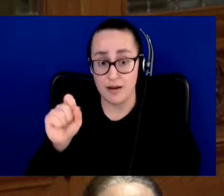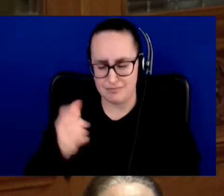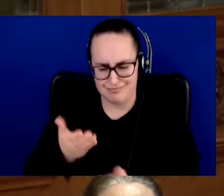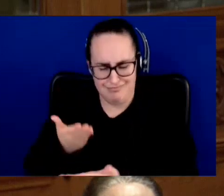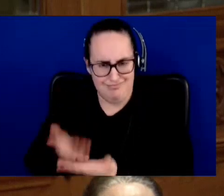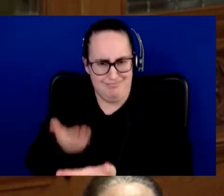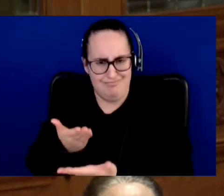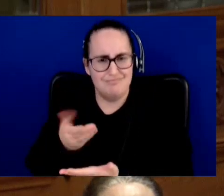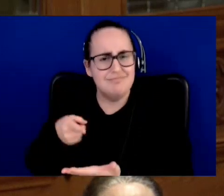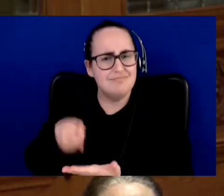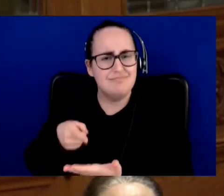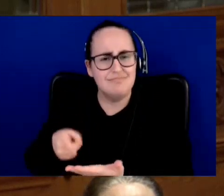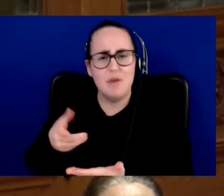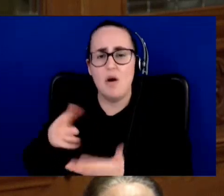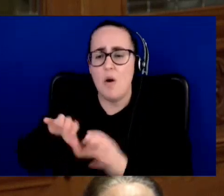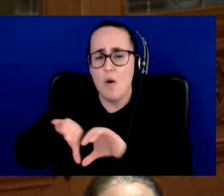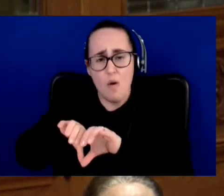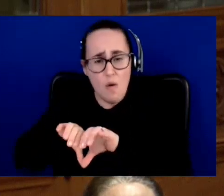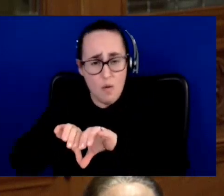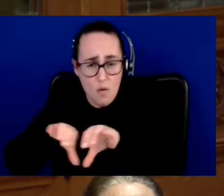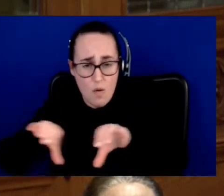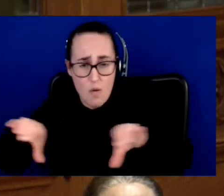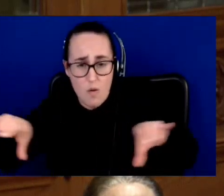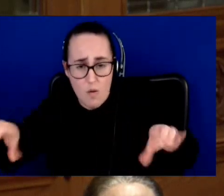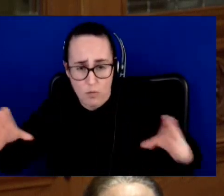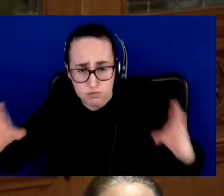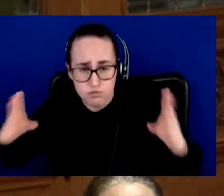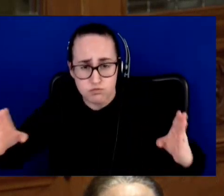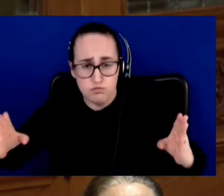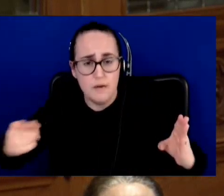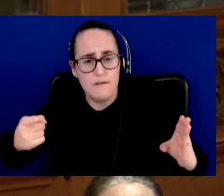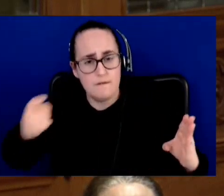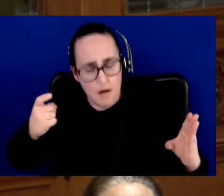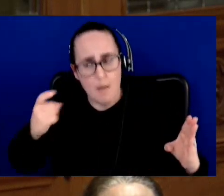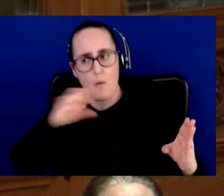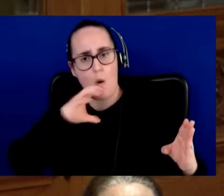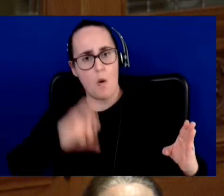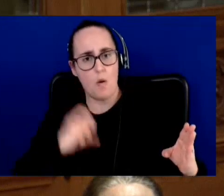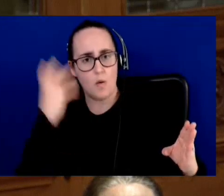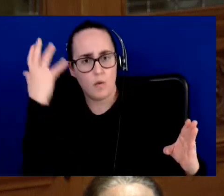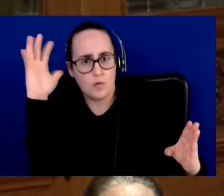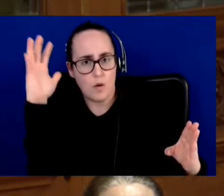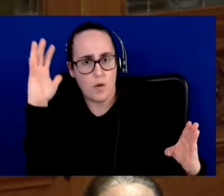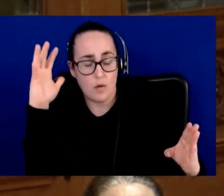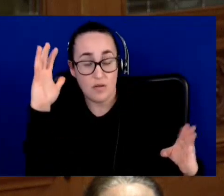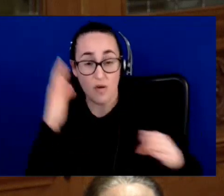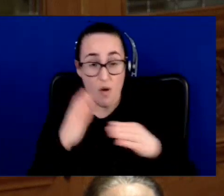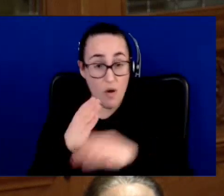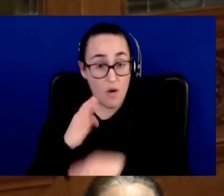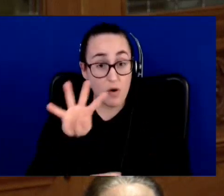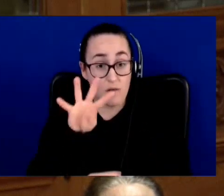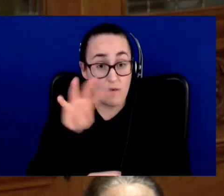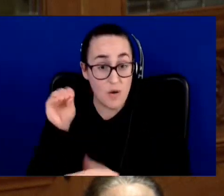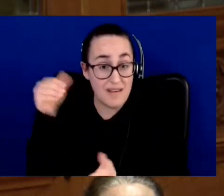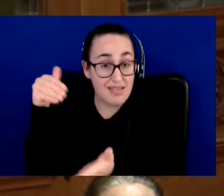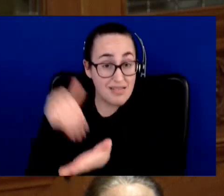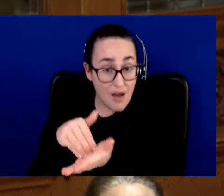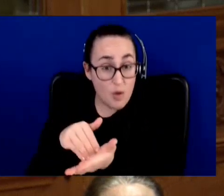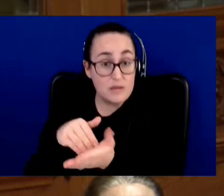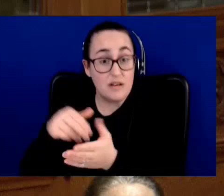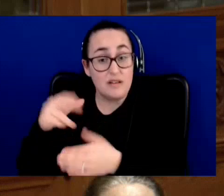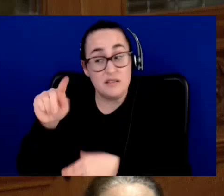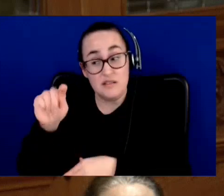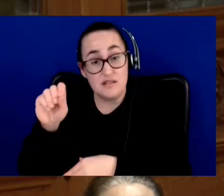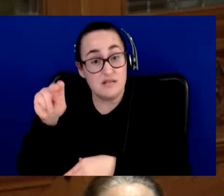logs from BC's old-growth forests, more than 40,000 tonnes in 2023 to be exact. One example is